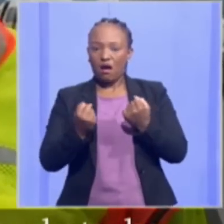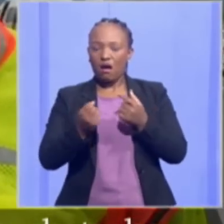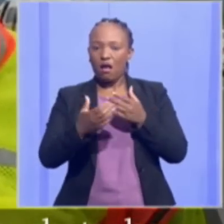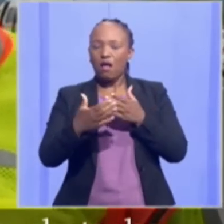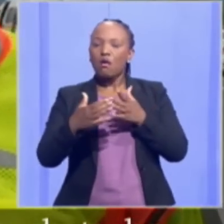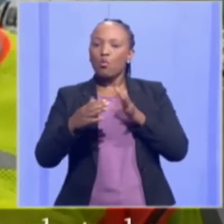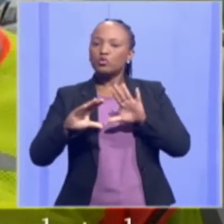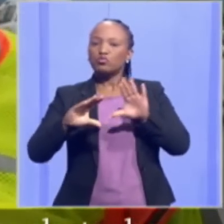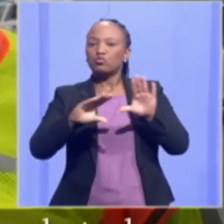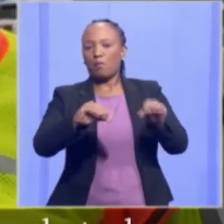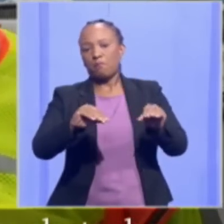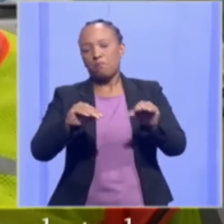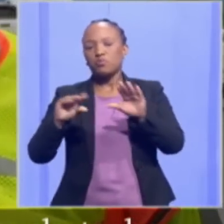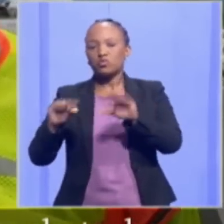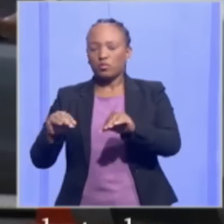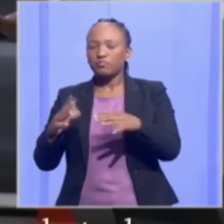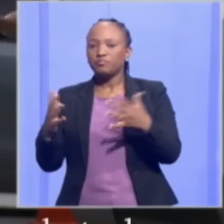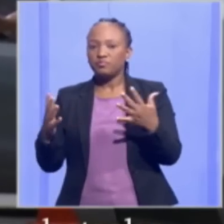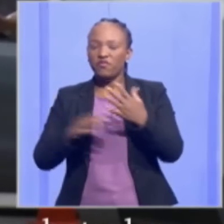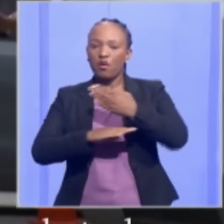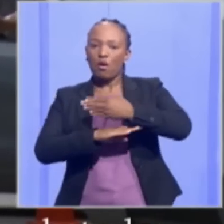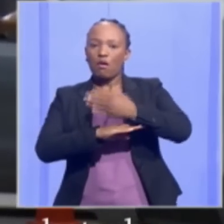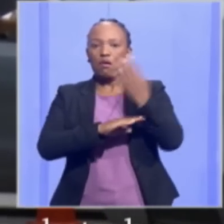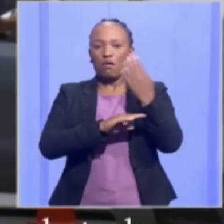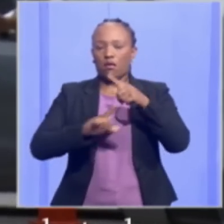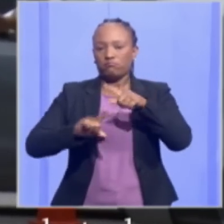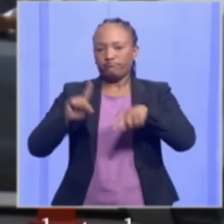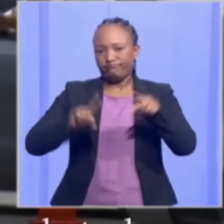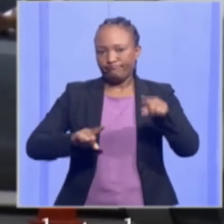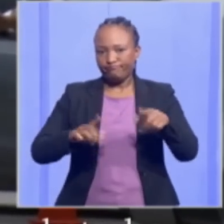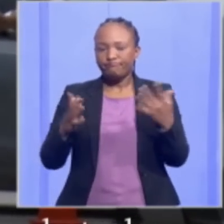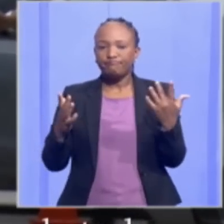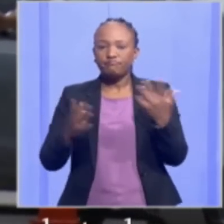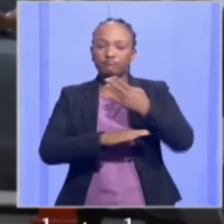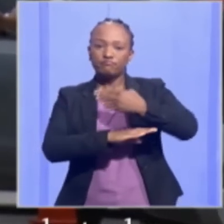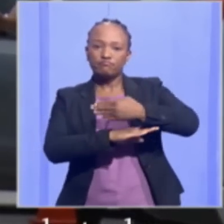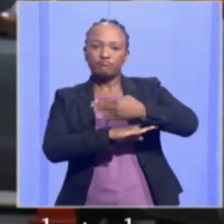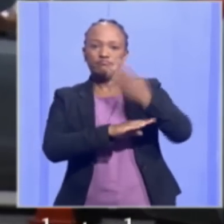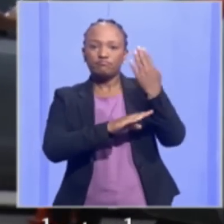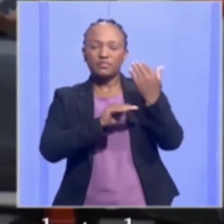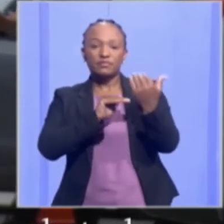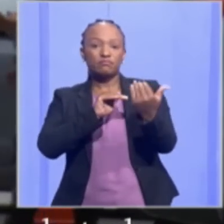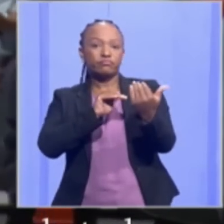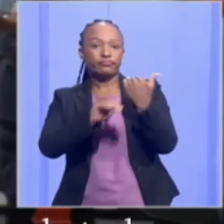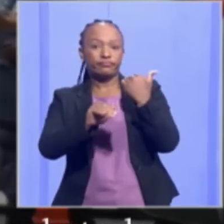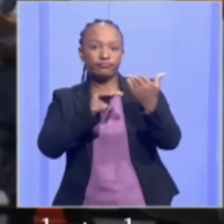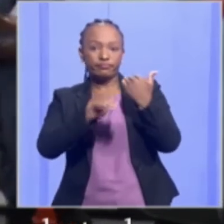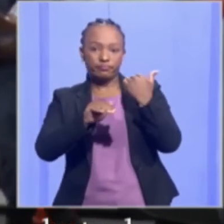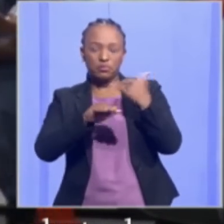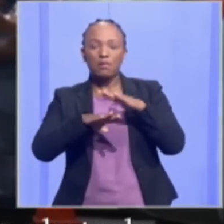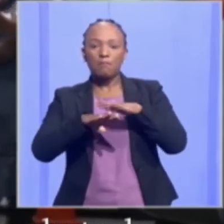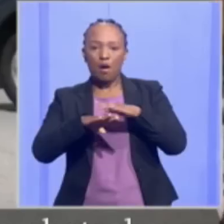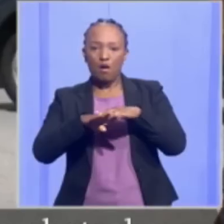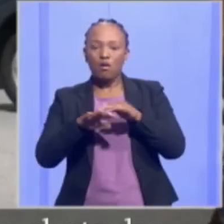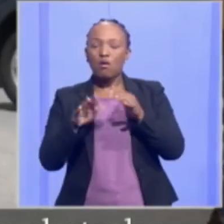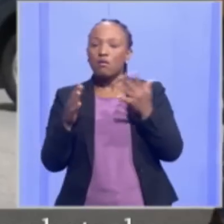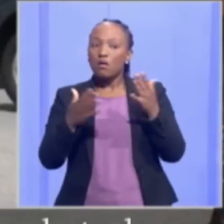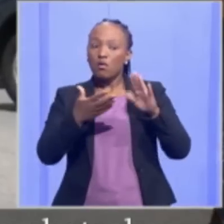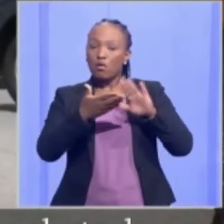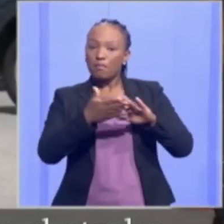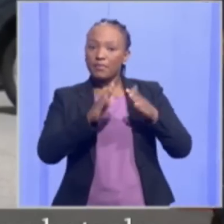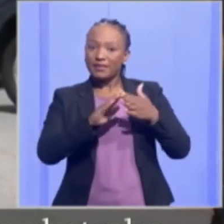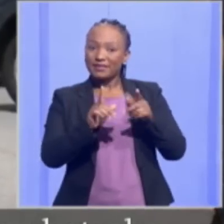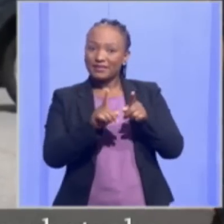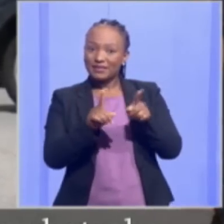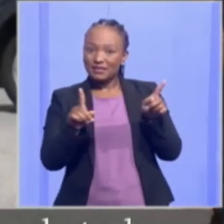through various way bridges. Mothamo wa sephethephethe o lebeletswe ho eketseha jwalo ka ha baahi ba